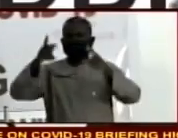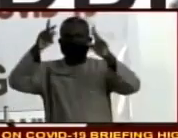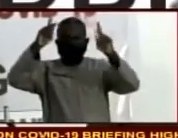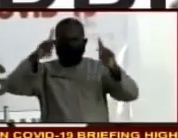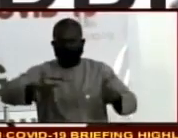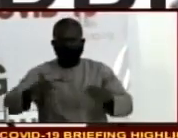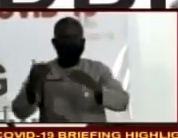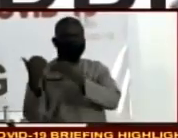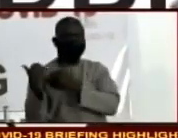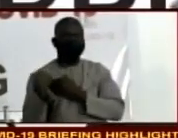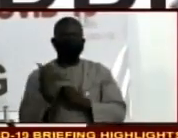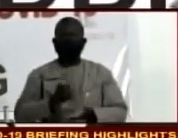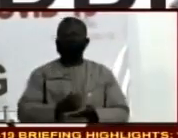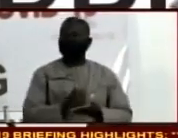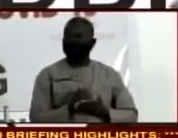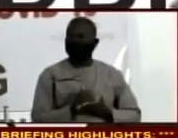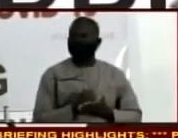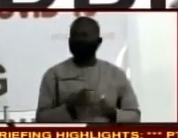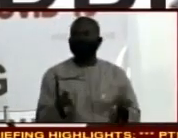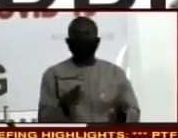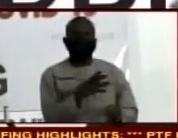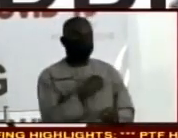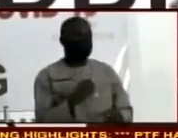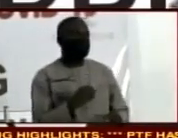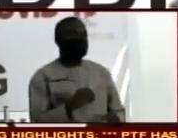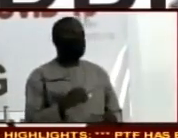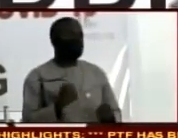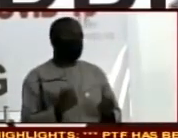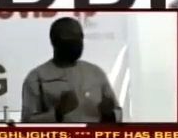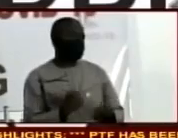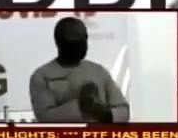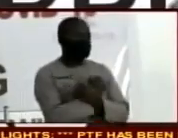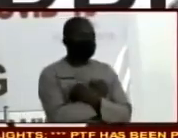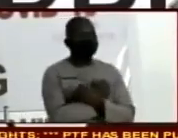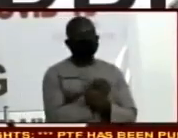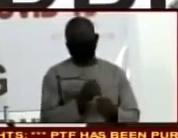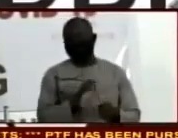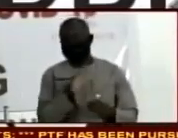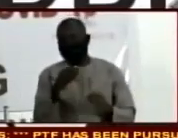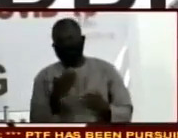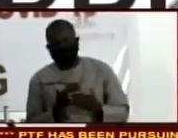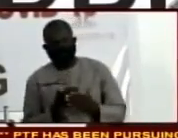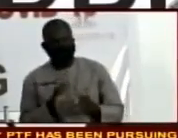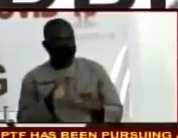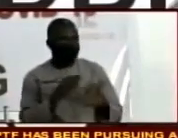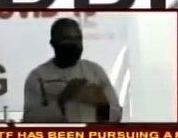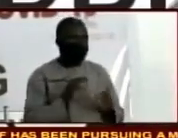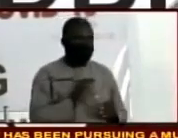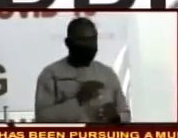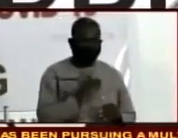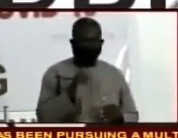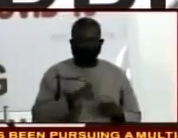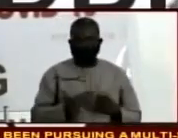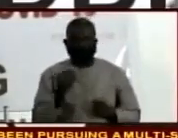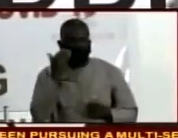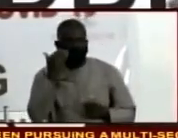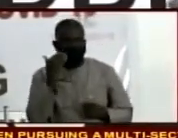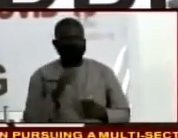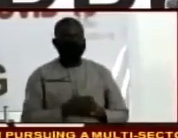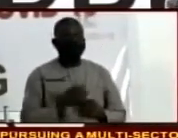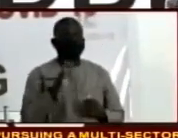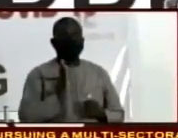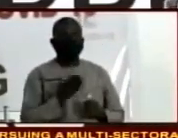health, as well as the health of our loved ones and our community. We need to be aware of our